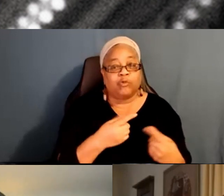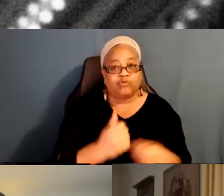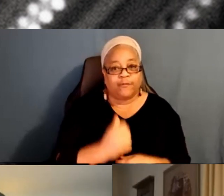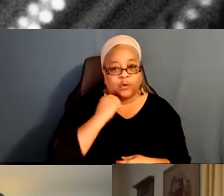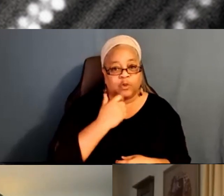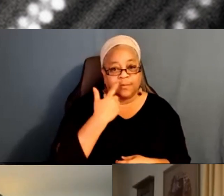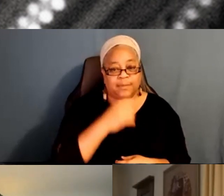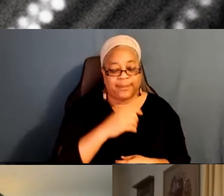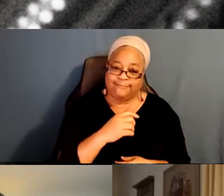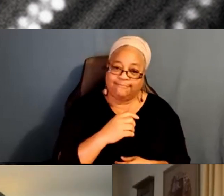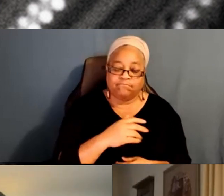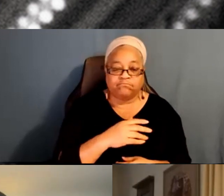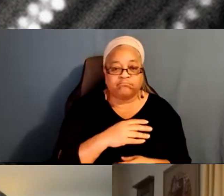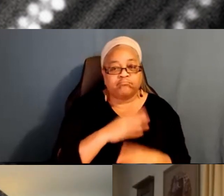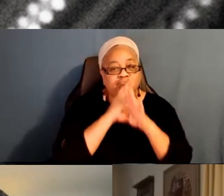So part of